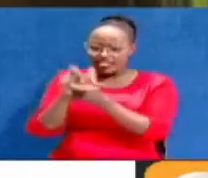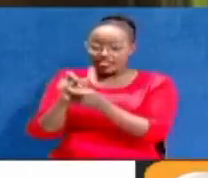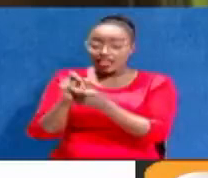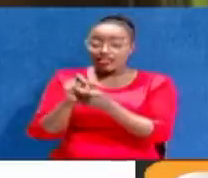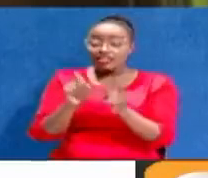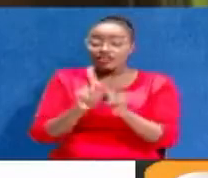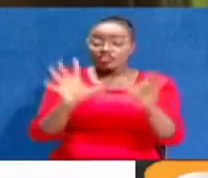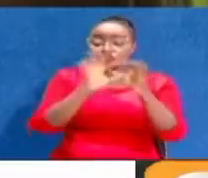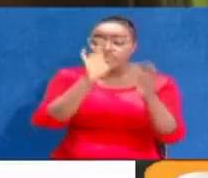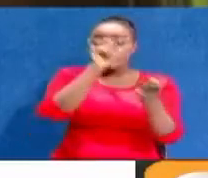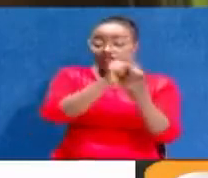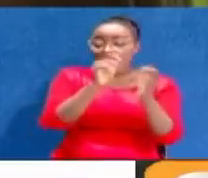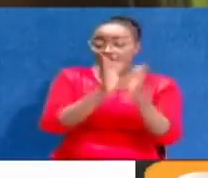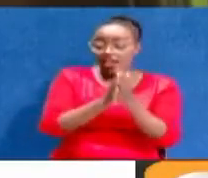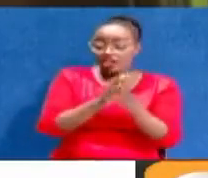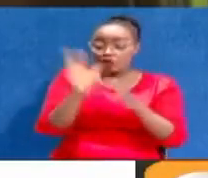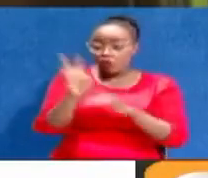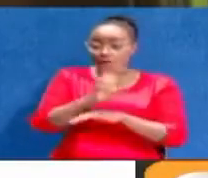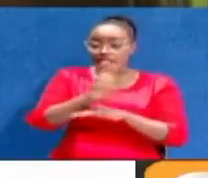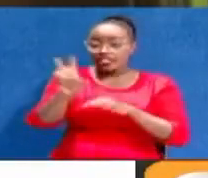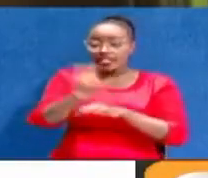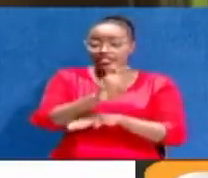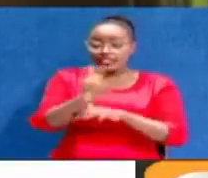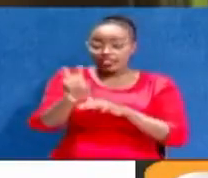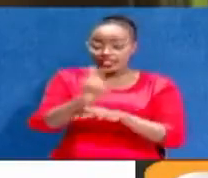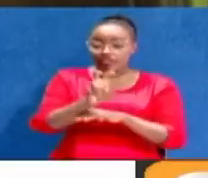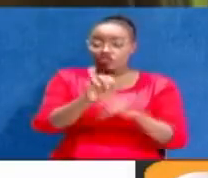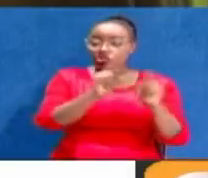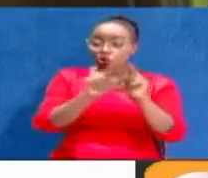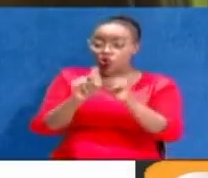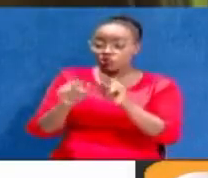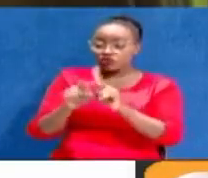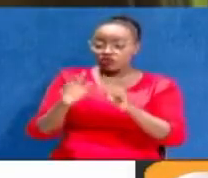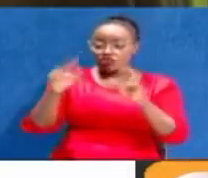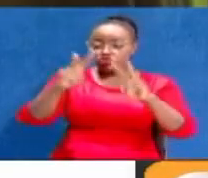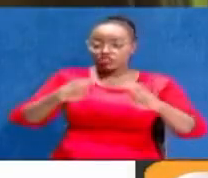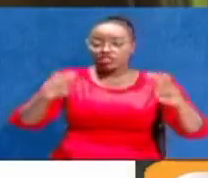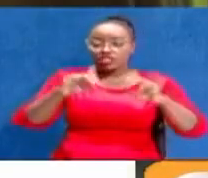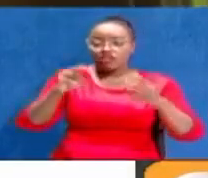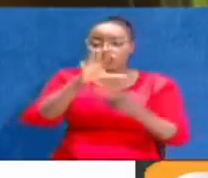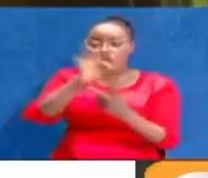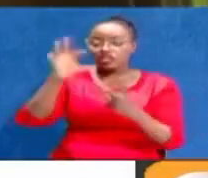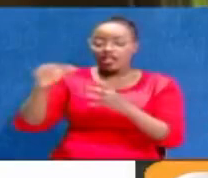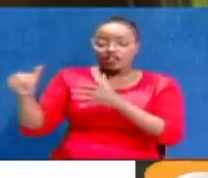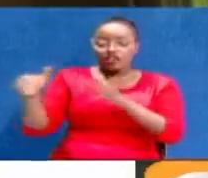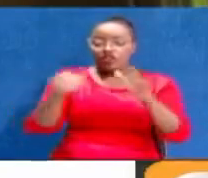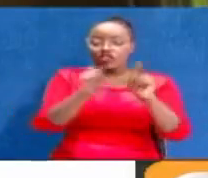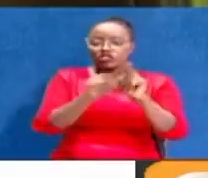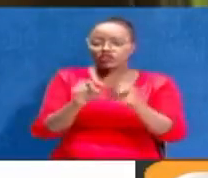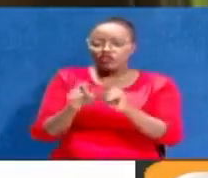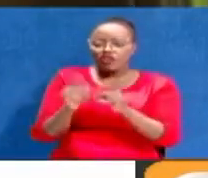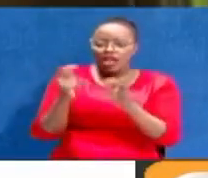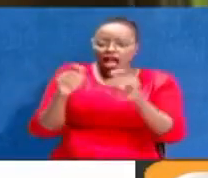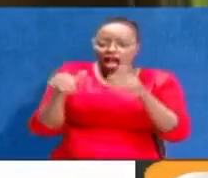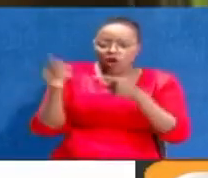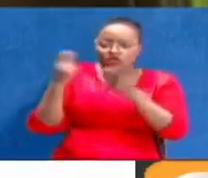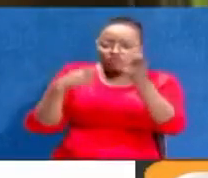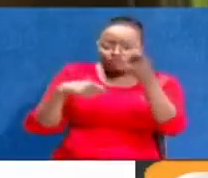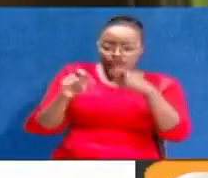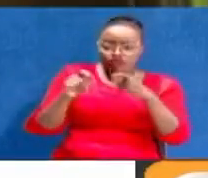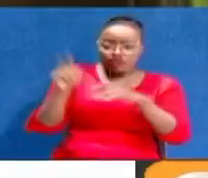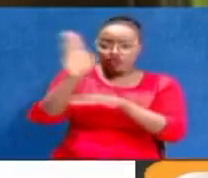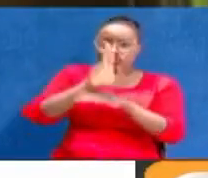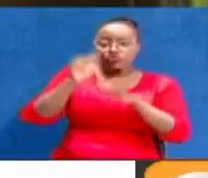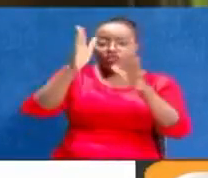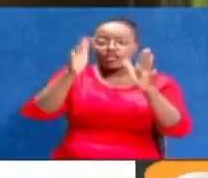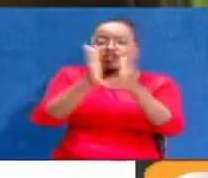joint testing, maybe joint monitoring, look at alternative uses, look at disposal procedures. And this